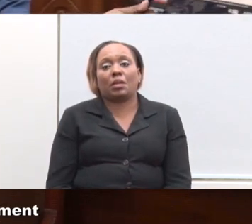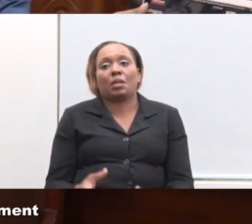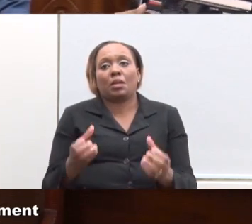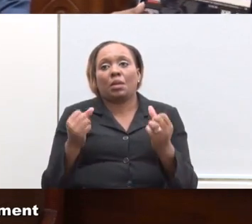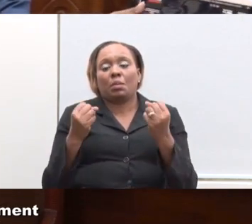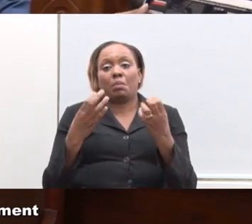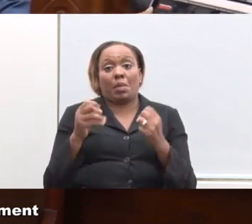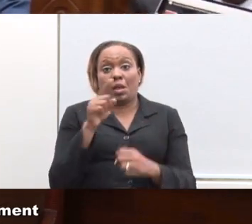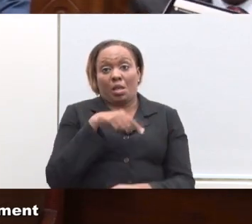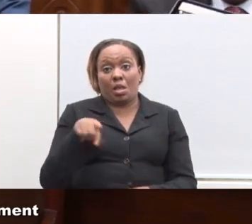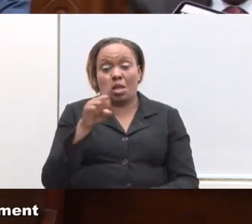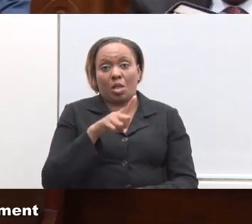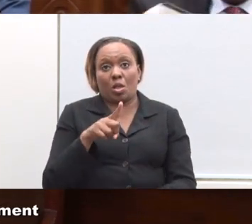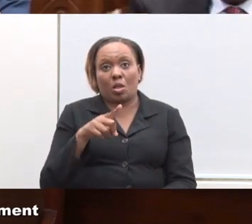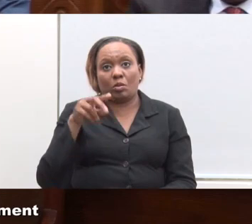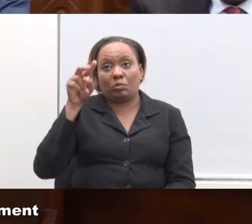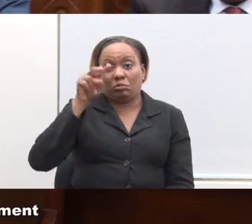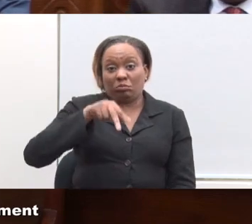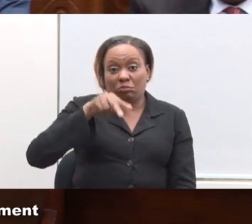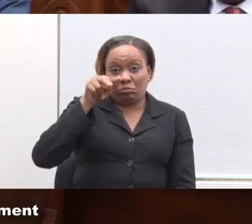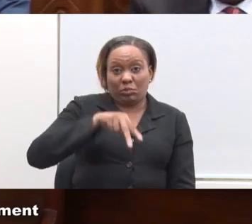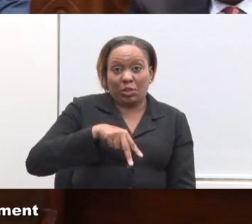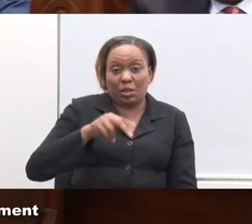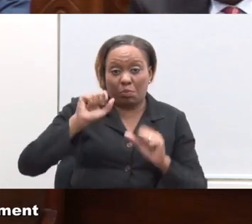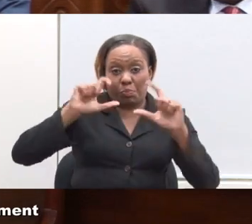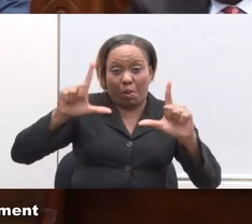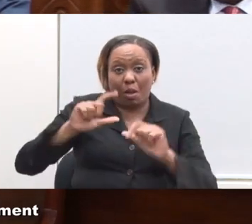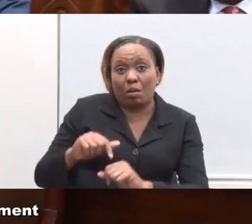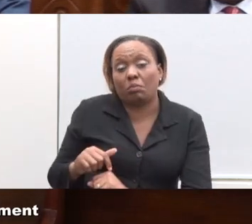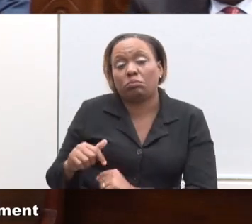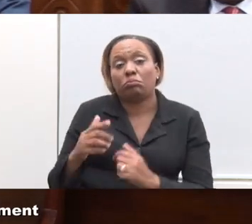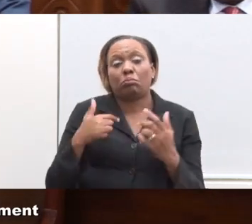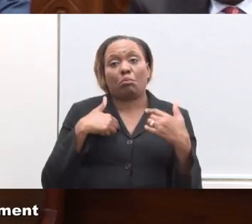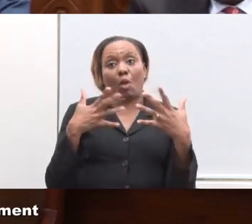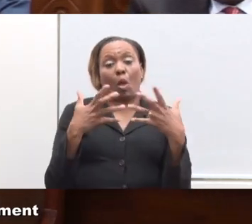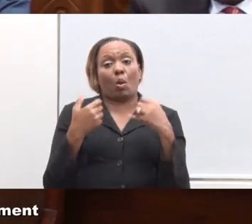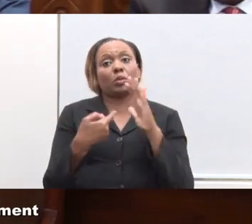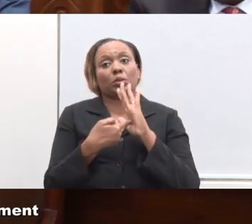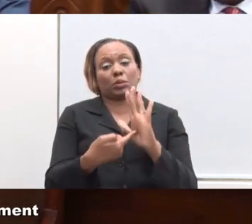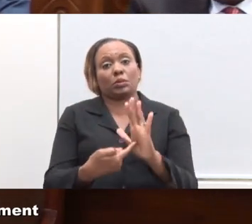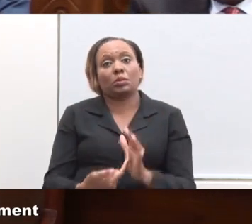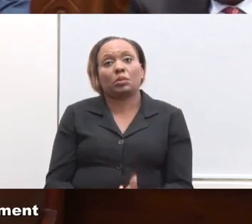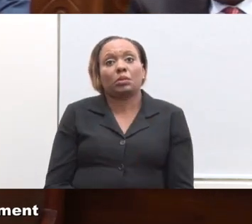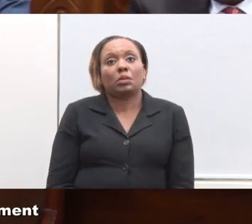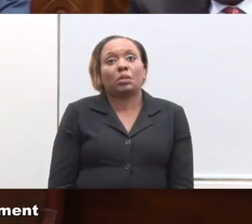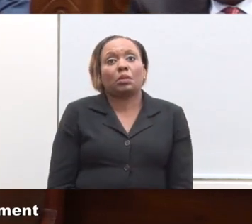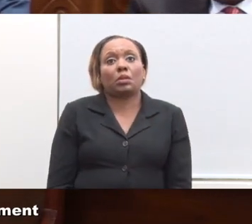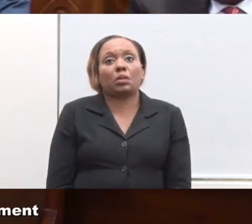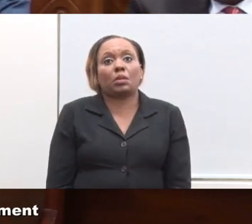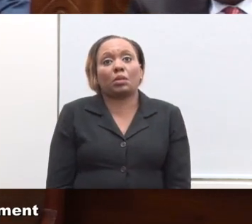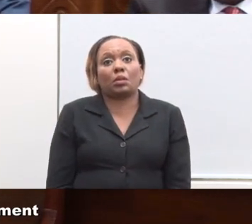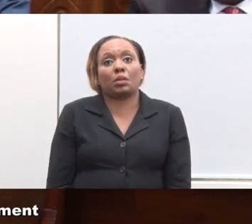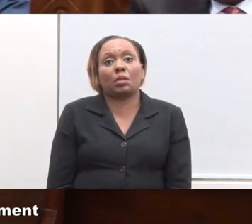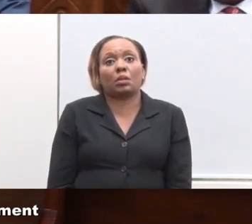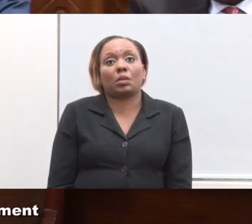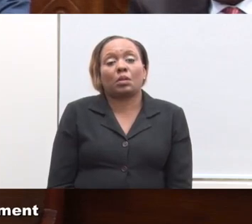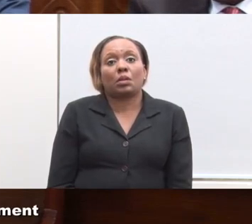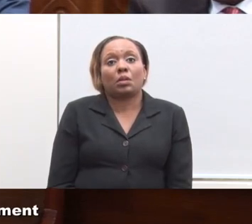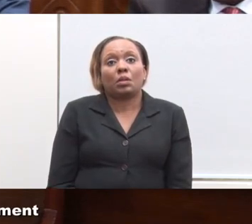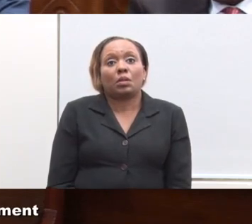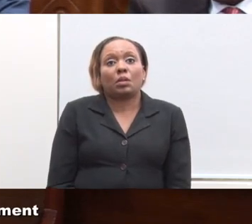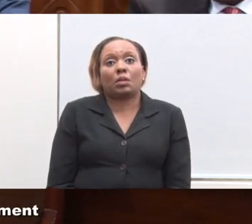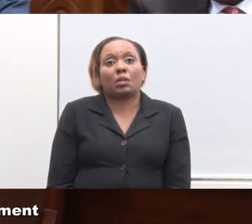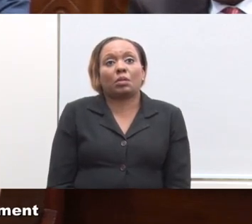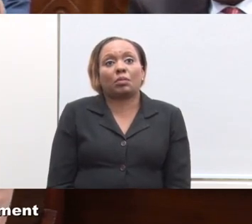Mr. Speaker, and I show it to you, make it a document of the House for what it is worth, cruise ship passengers are recorded under